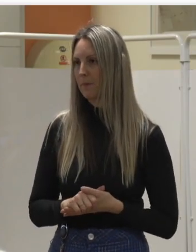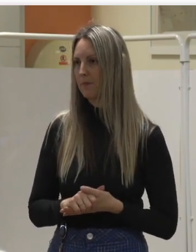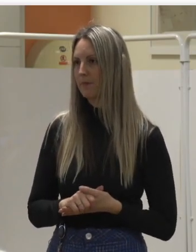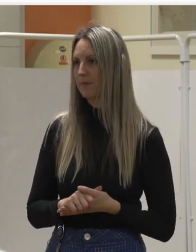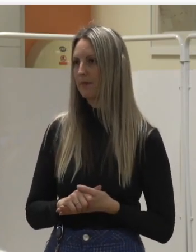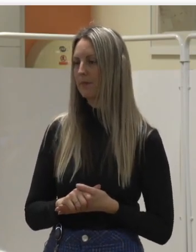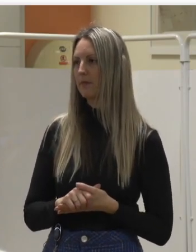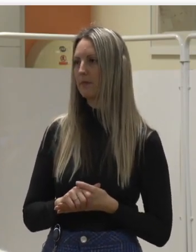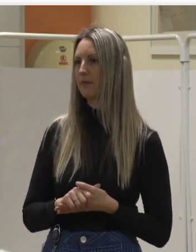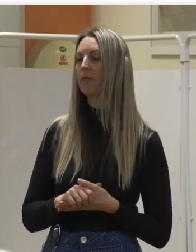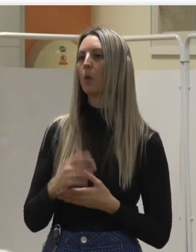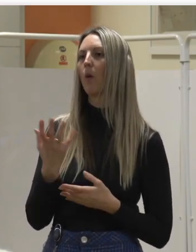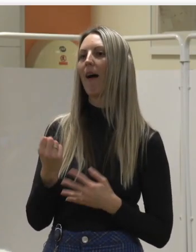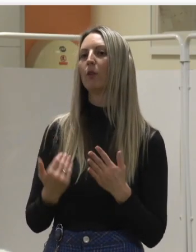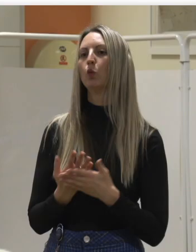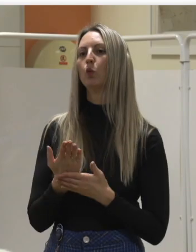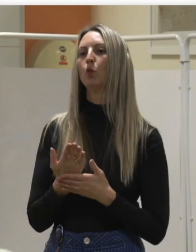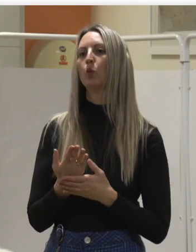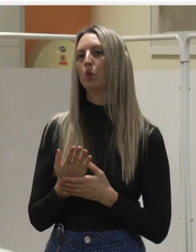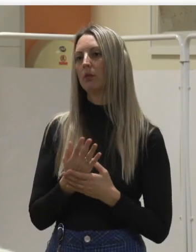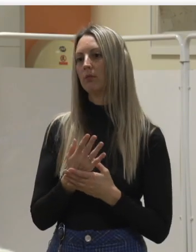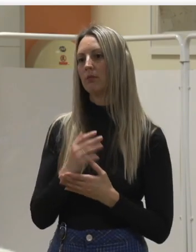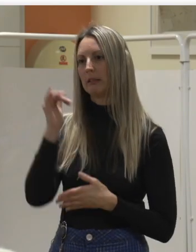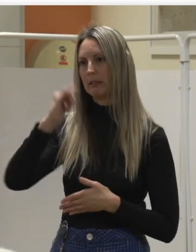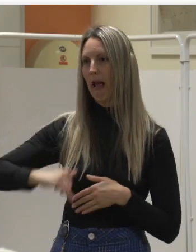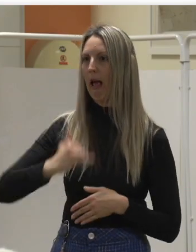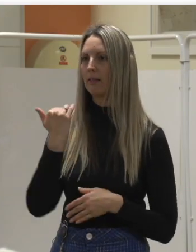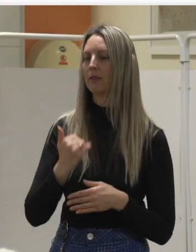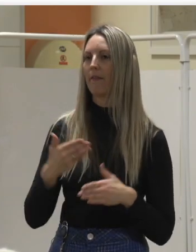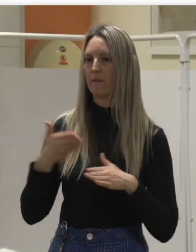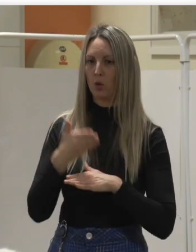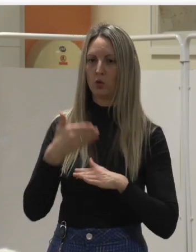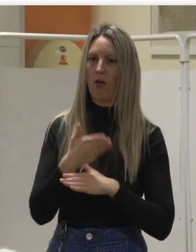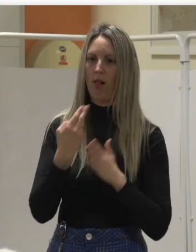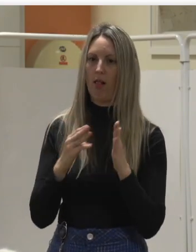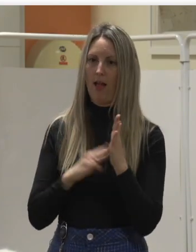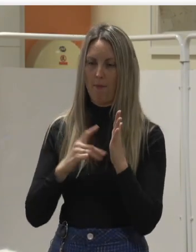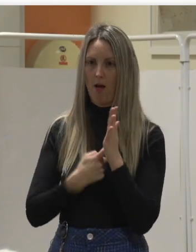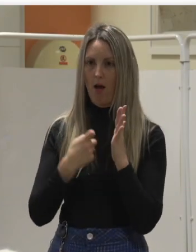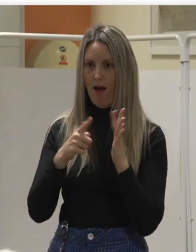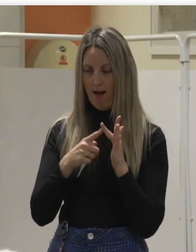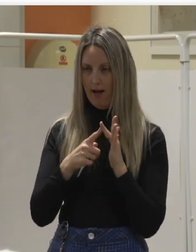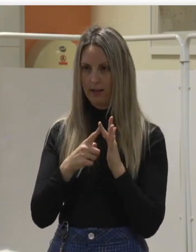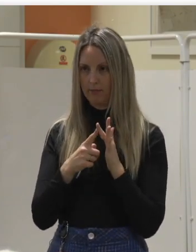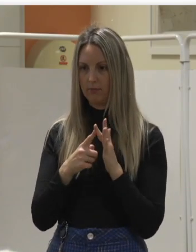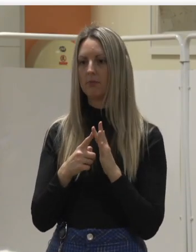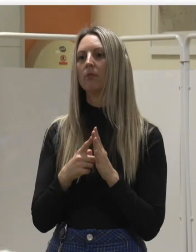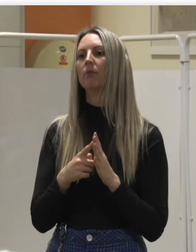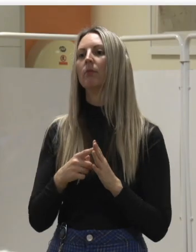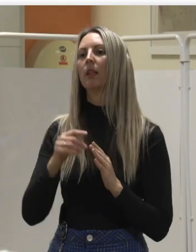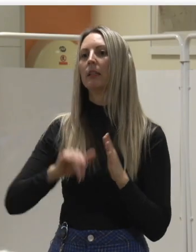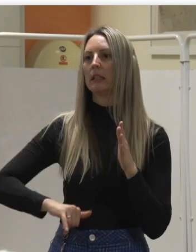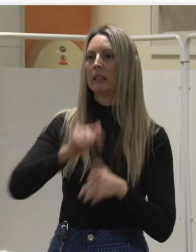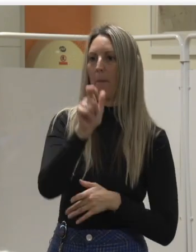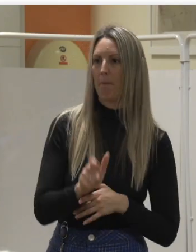called functional MRI. So they did these functional MRI studies on people who had done meditation, who have not